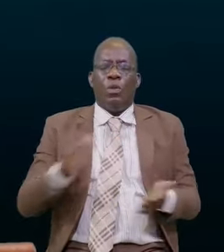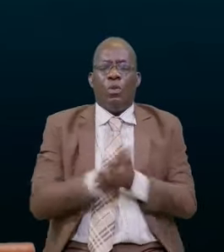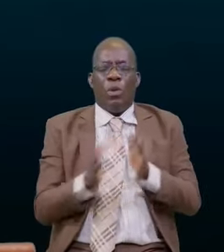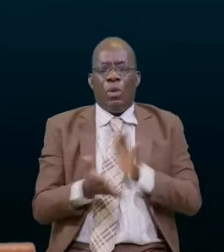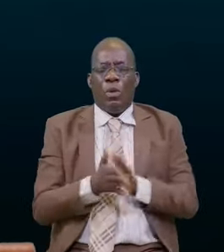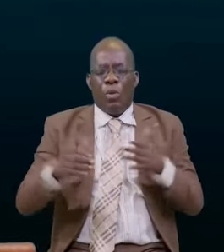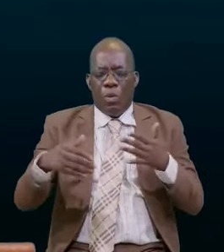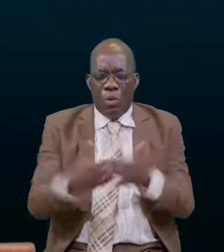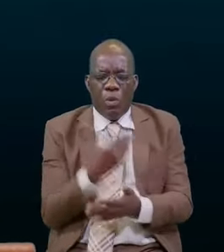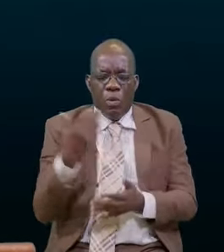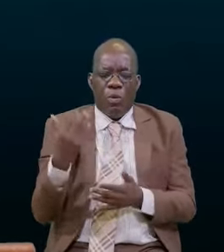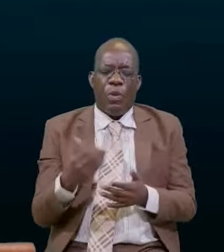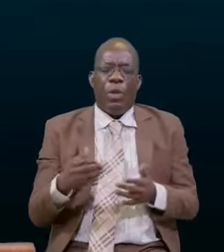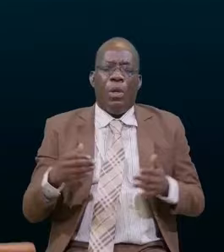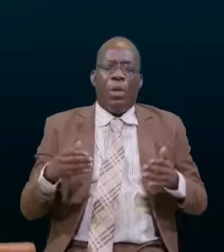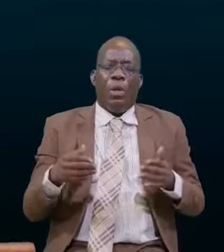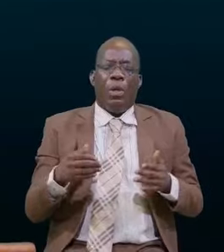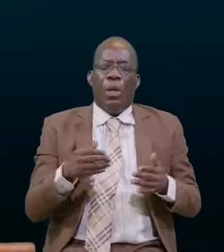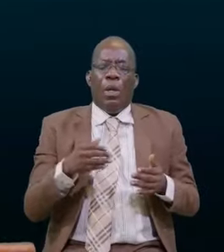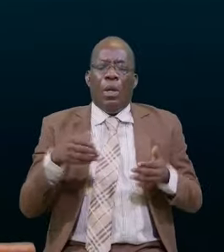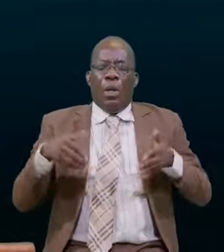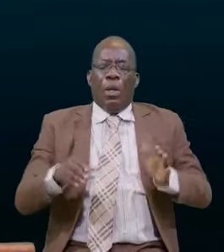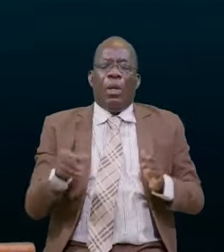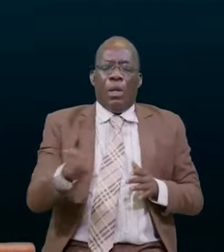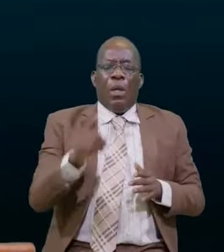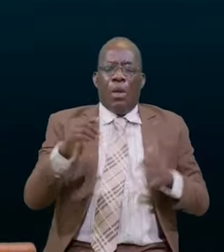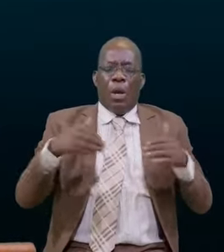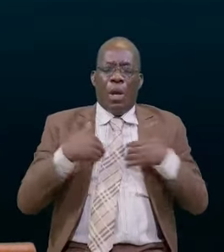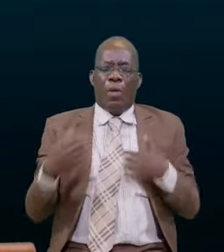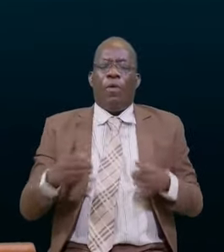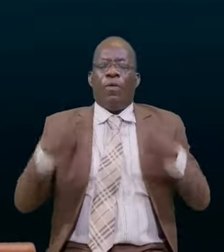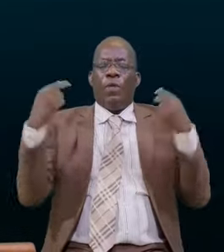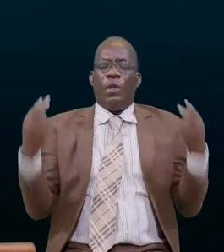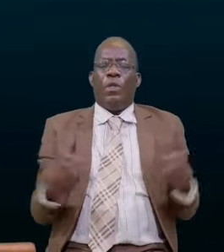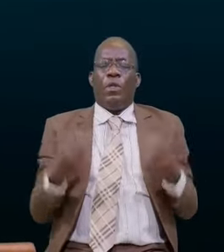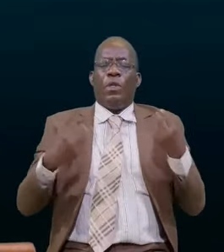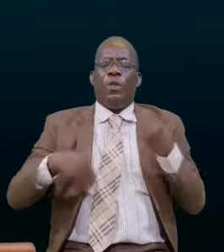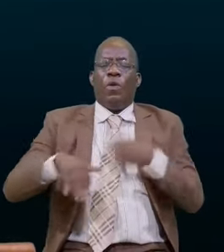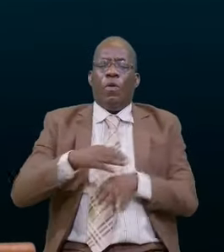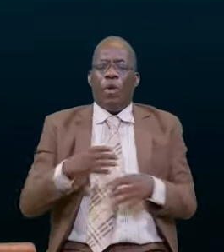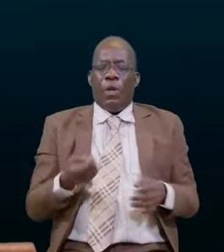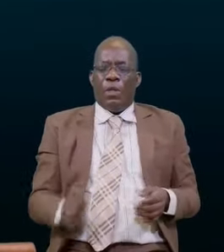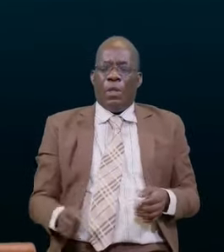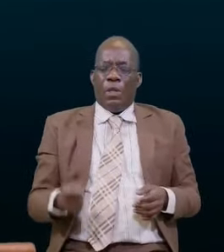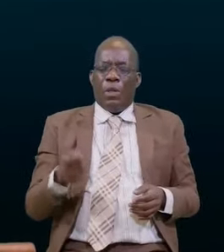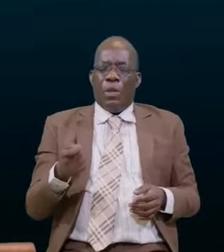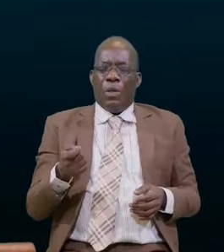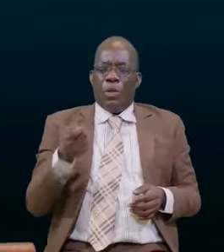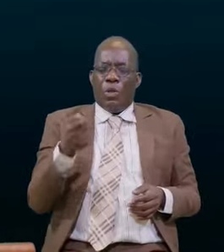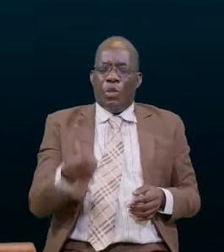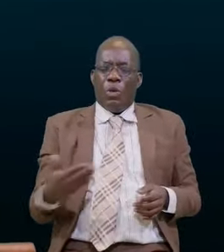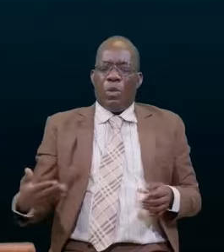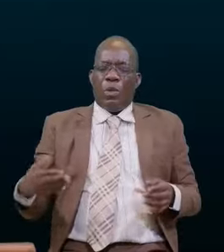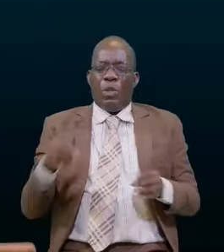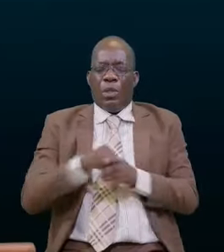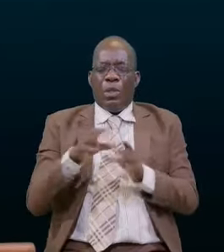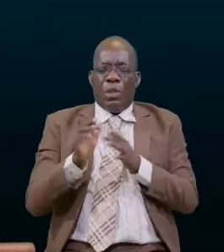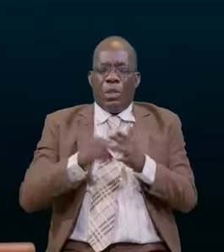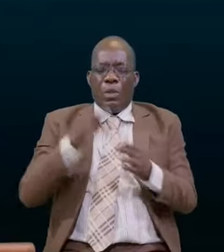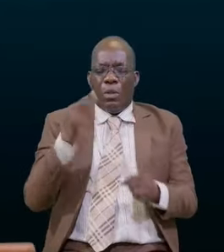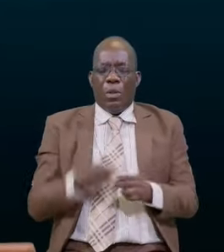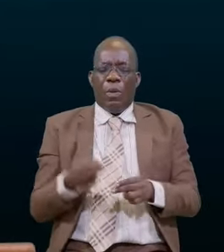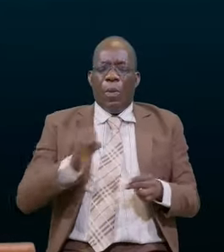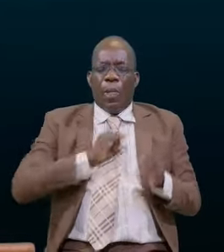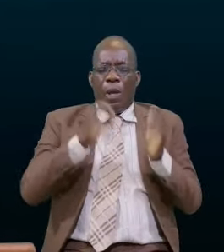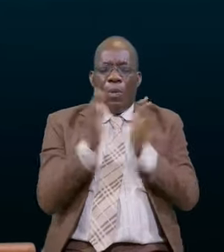been having the victory over these little little foxes today let the victory be their portion in Jesus name I'm praying that there will